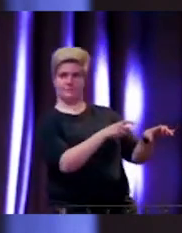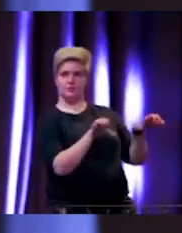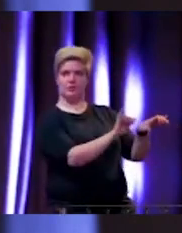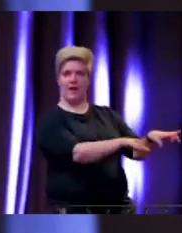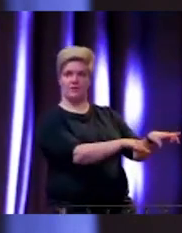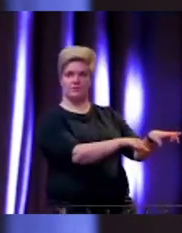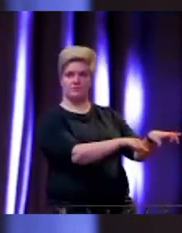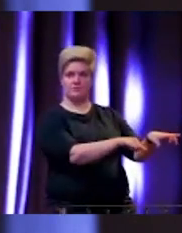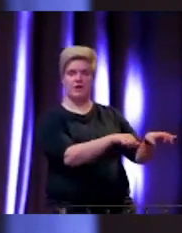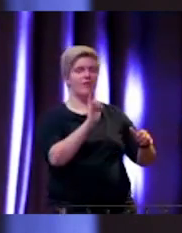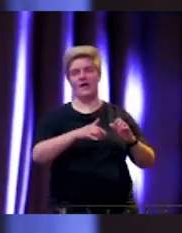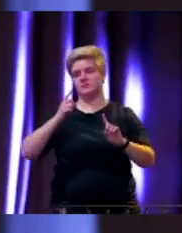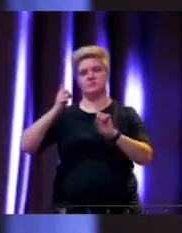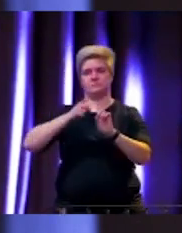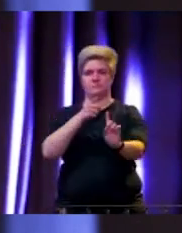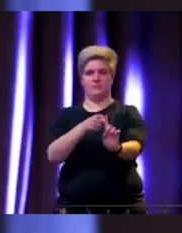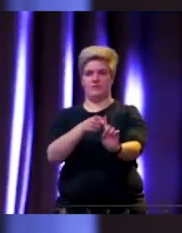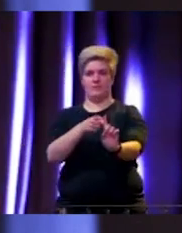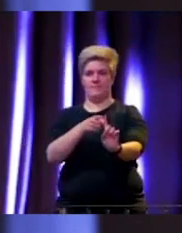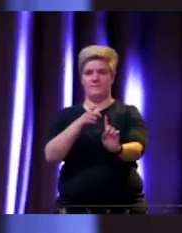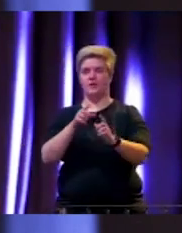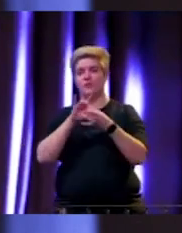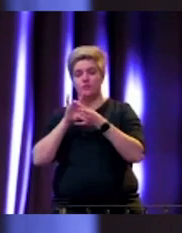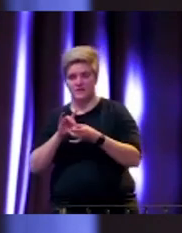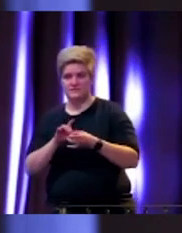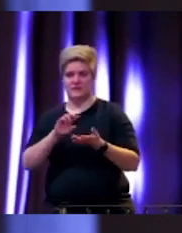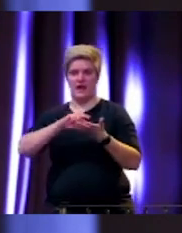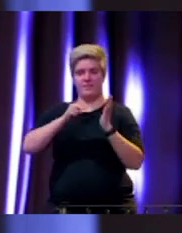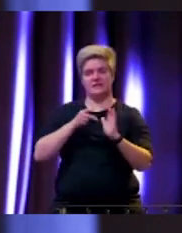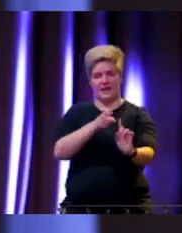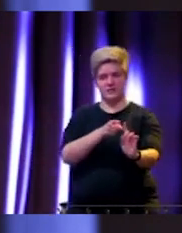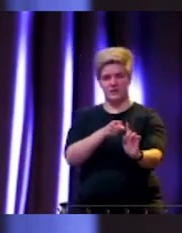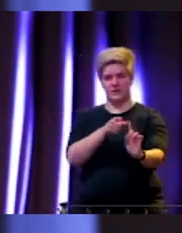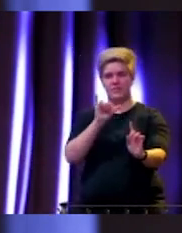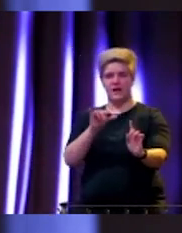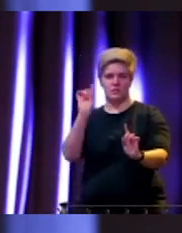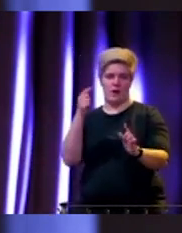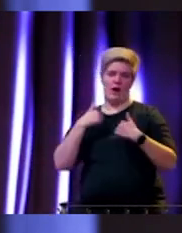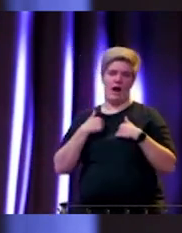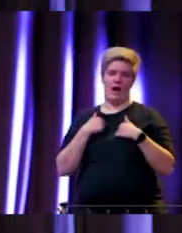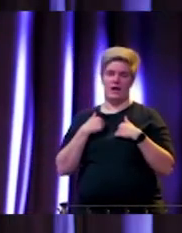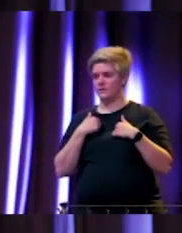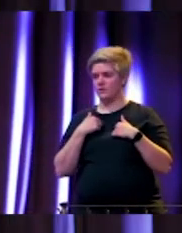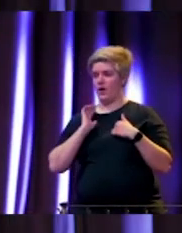that's kind of where I really believe this, where our program at that field is really trying to position